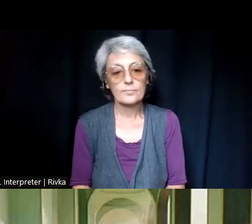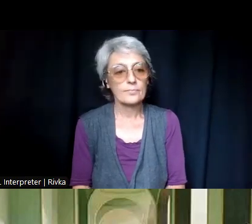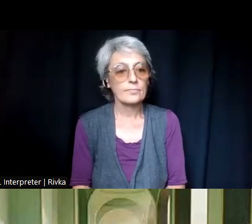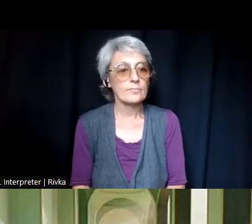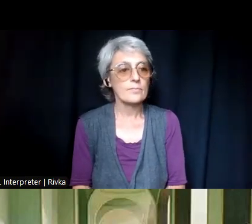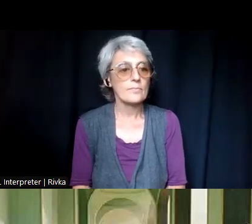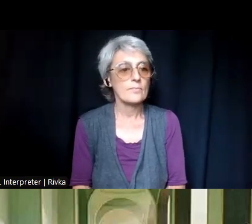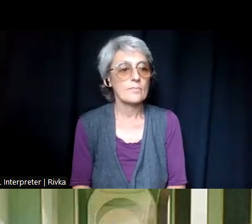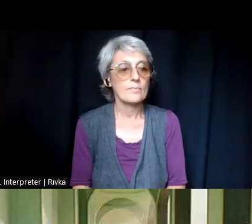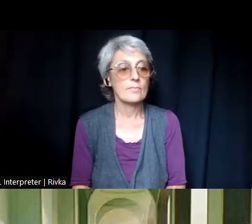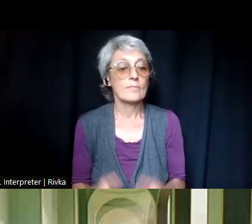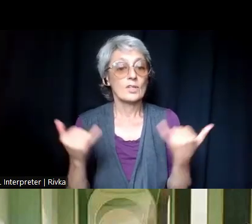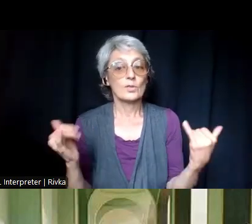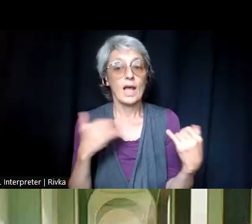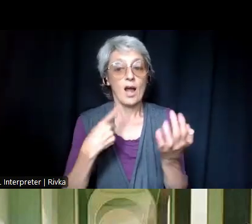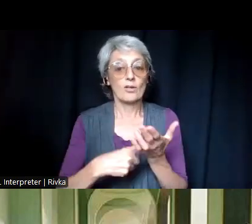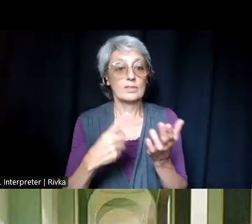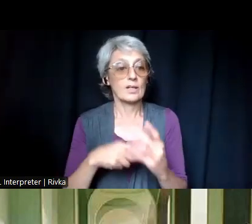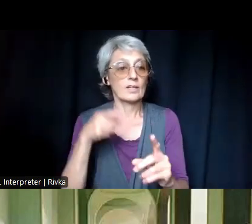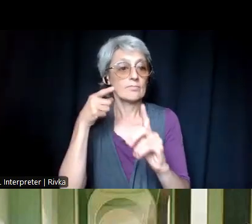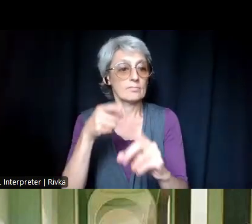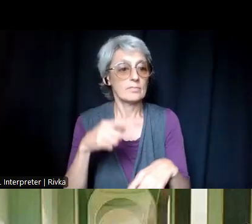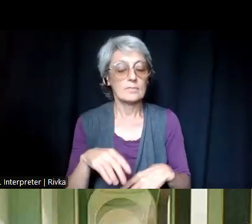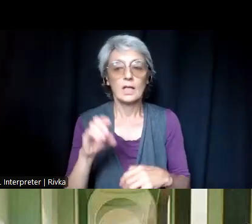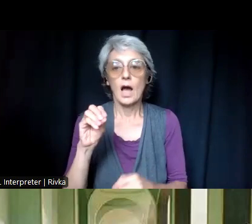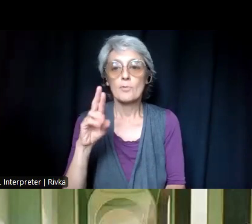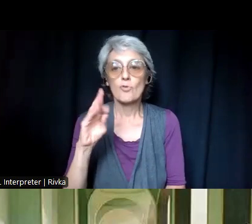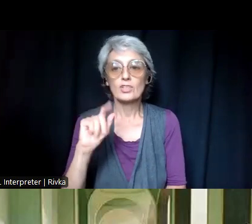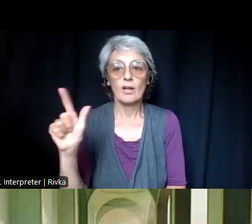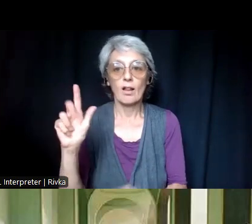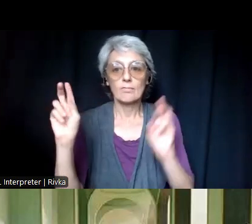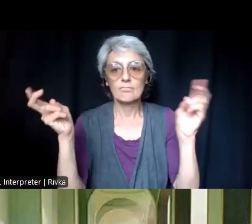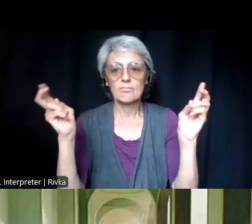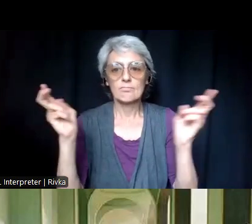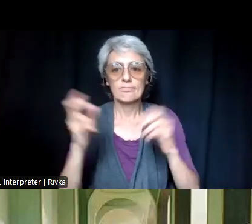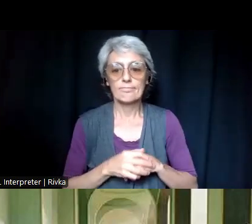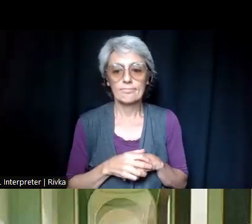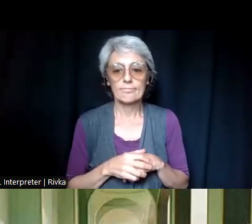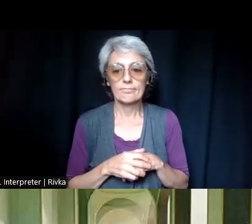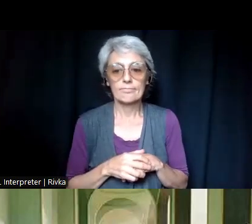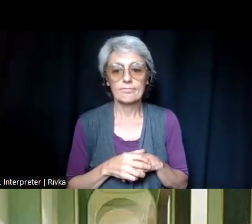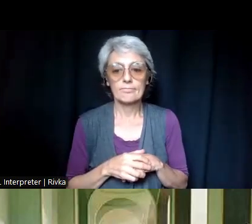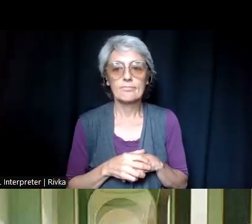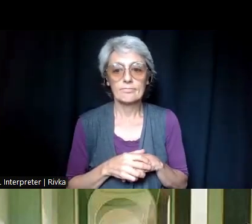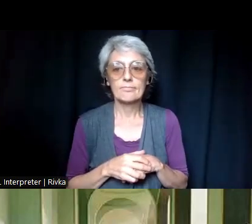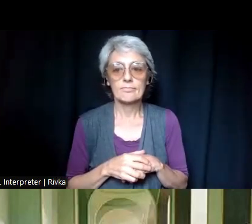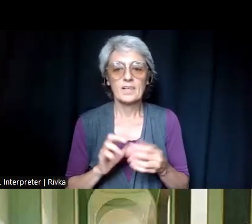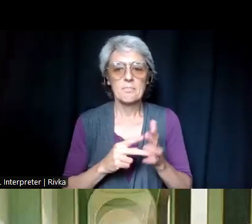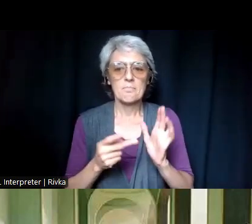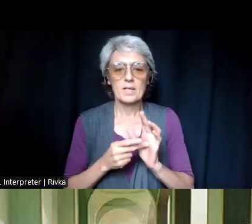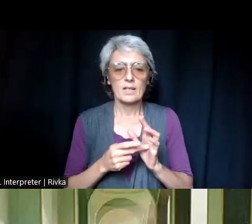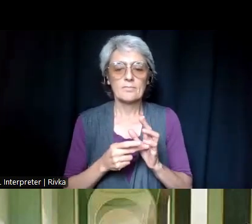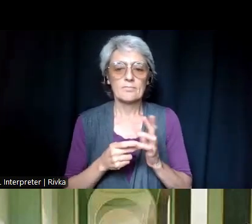Today's discussion is going to be operational in nature. There are lots of opportunities to